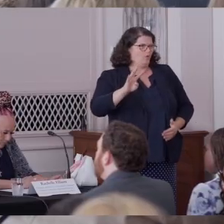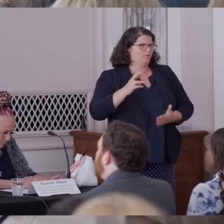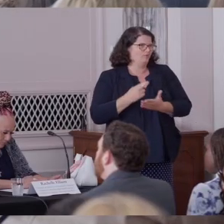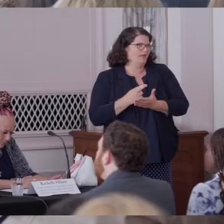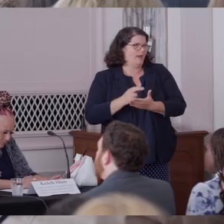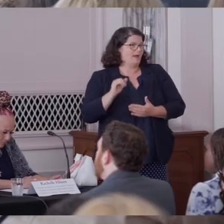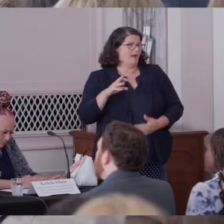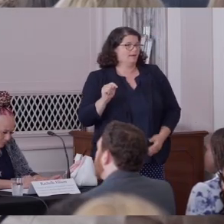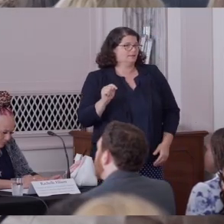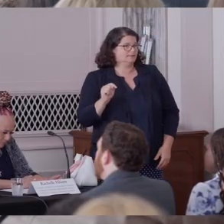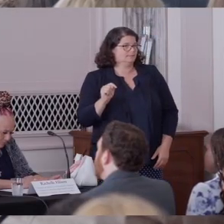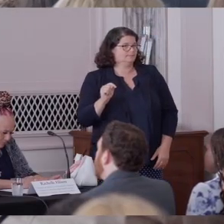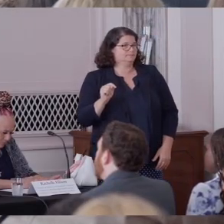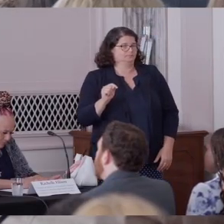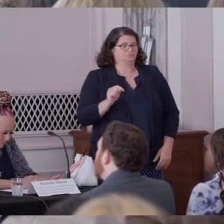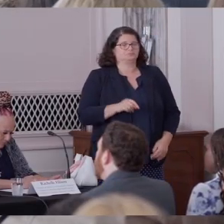Today,